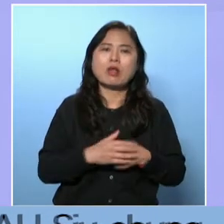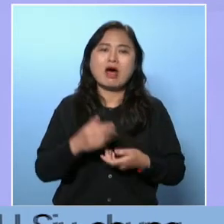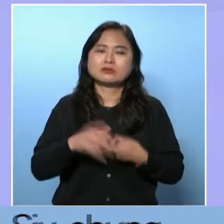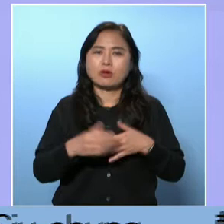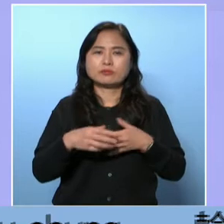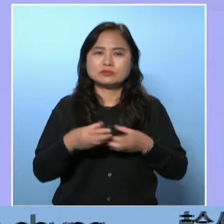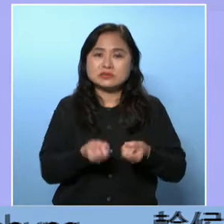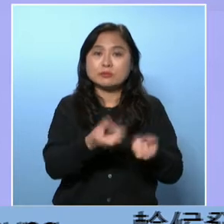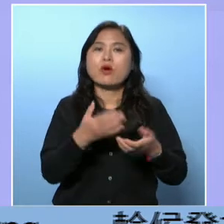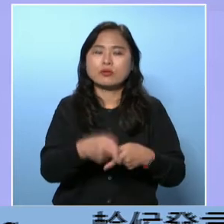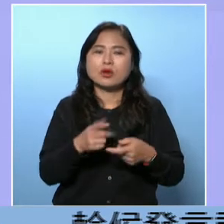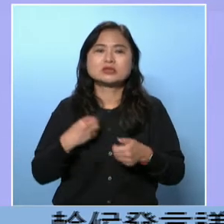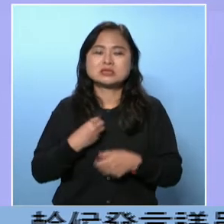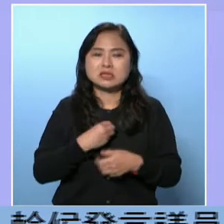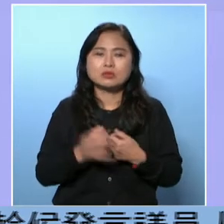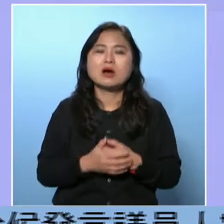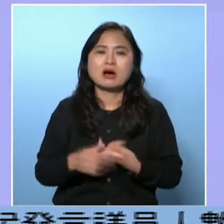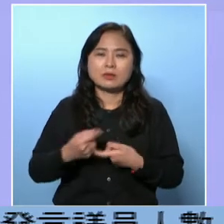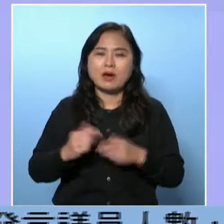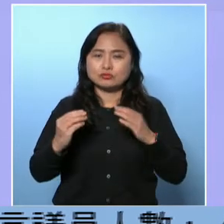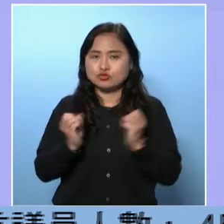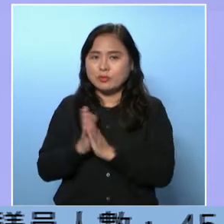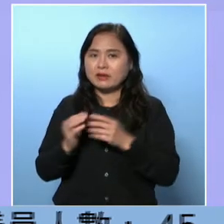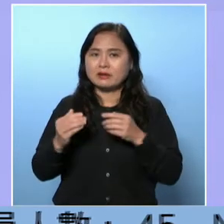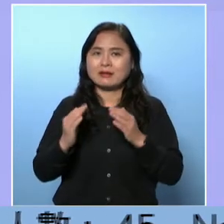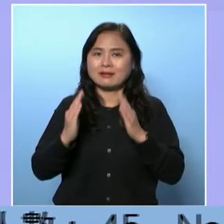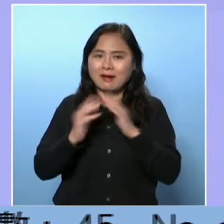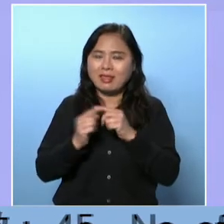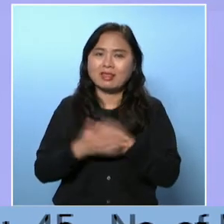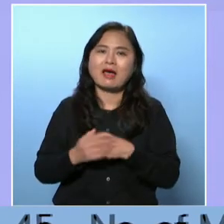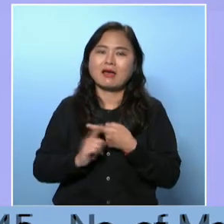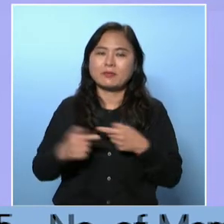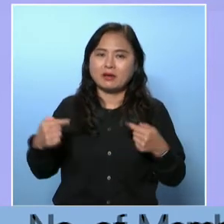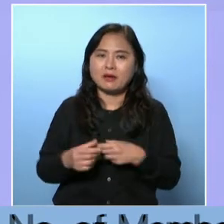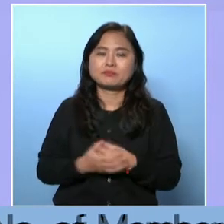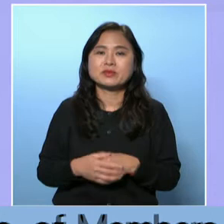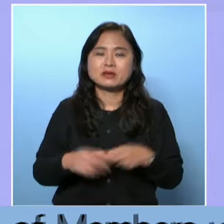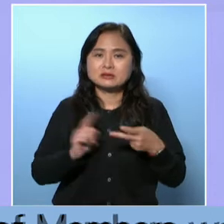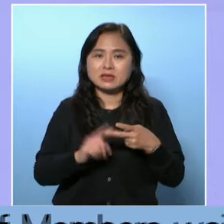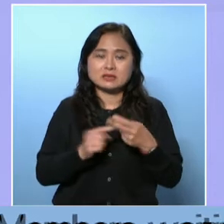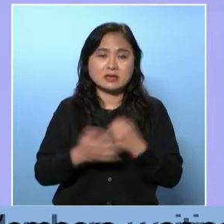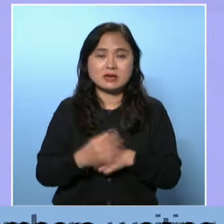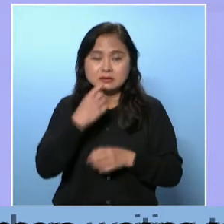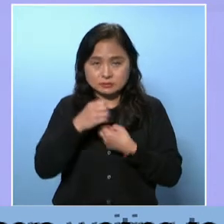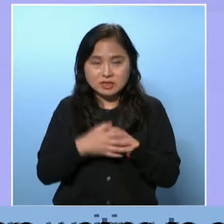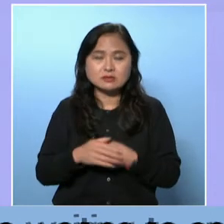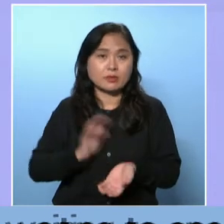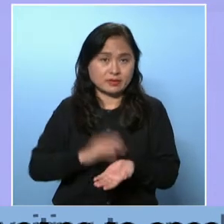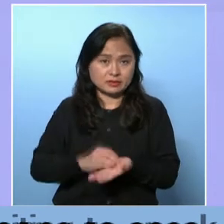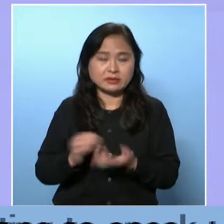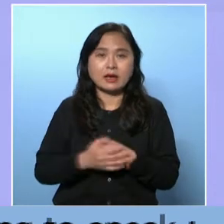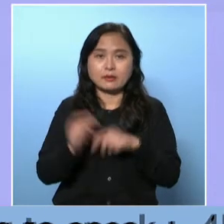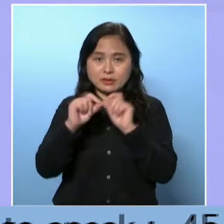centers like makeshift hospitals in the mainland to lower the risk of infection among families.